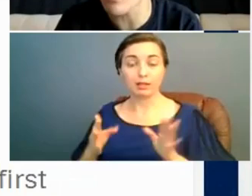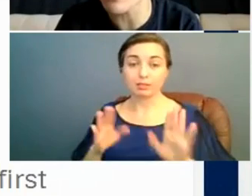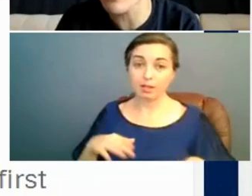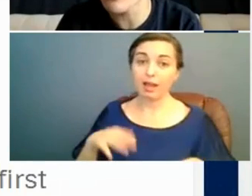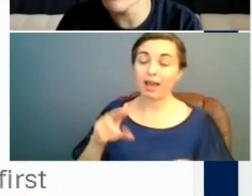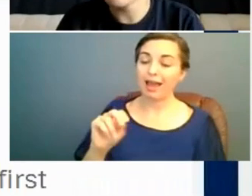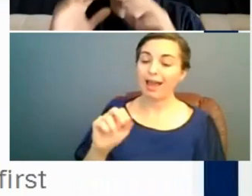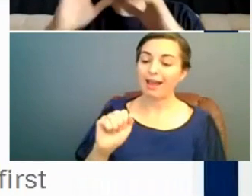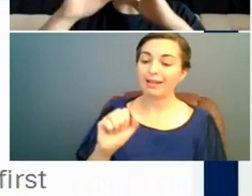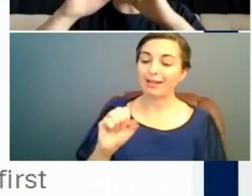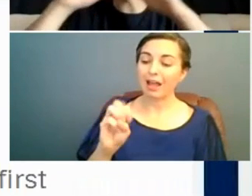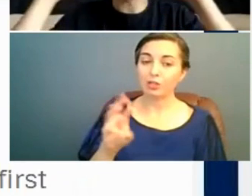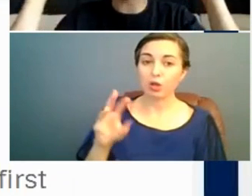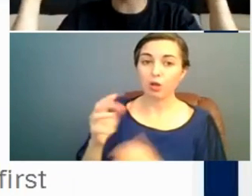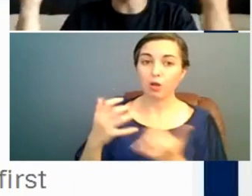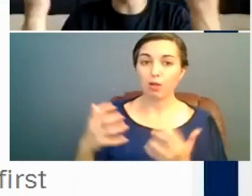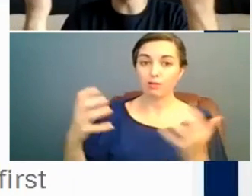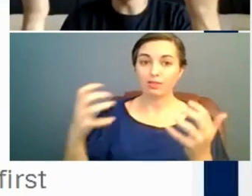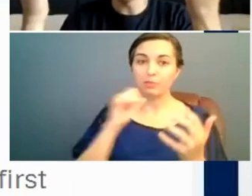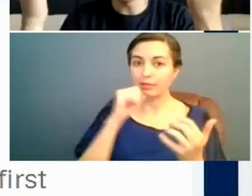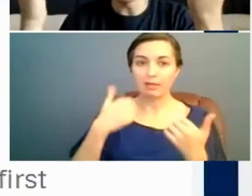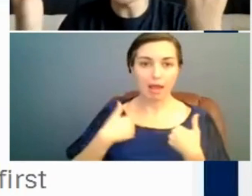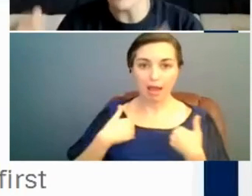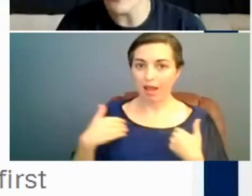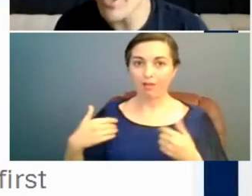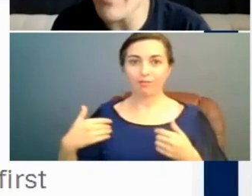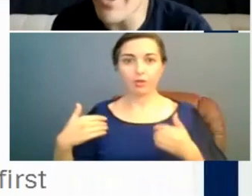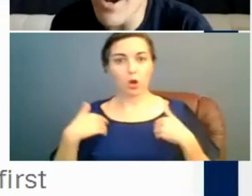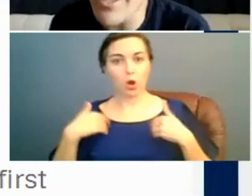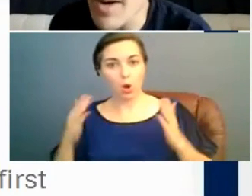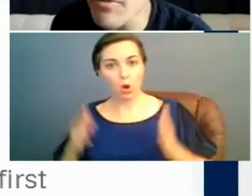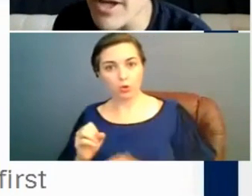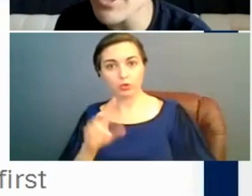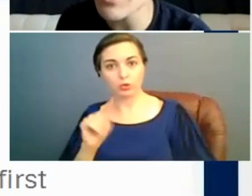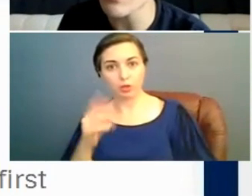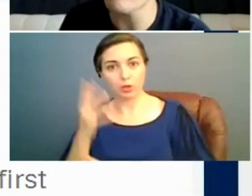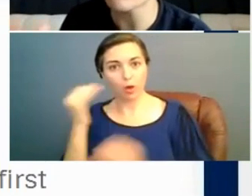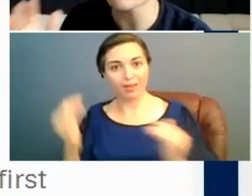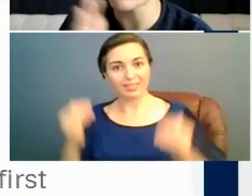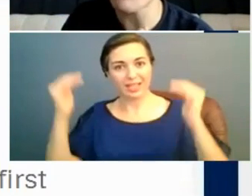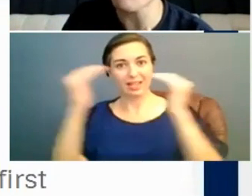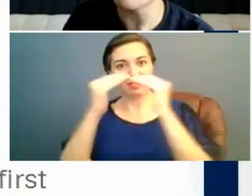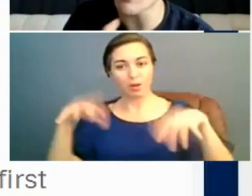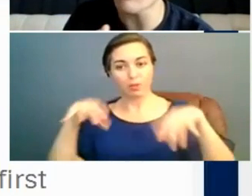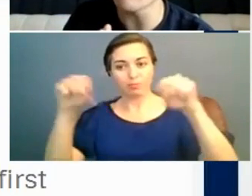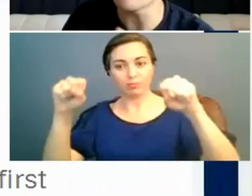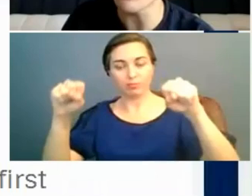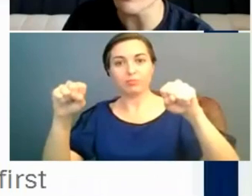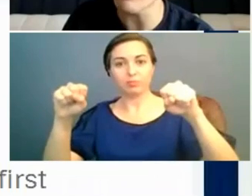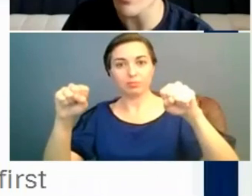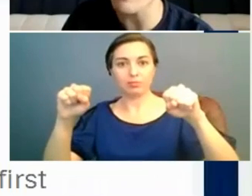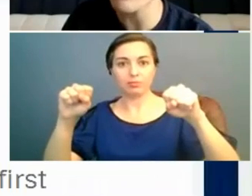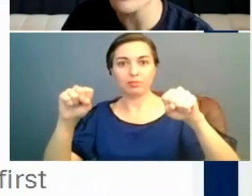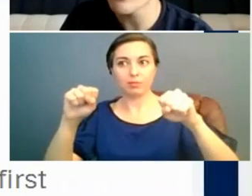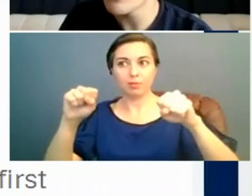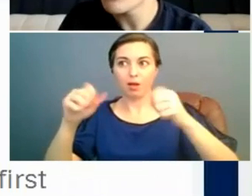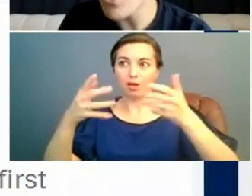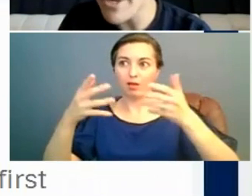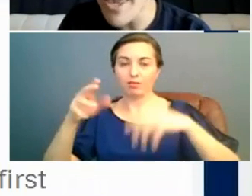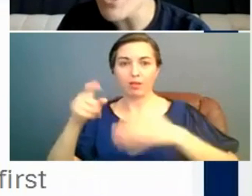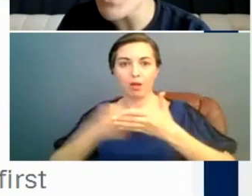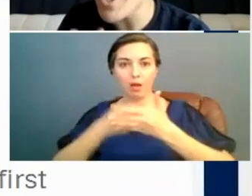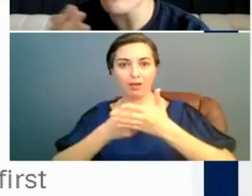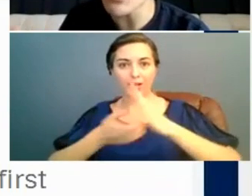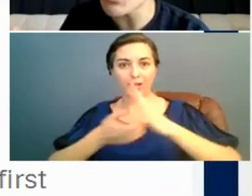Coliseum because the executive level was occupied by hockey operations, and obviously they were in a bubble during the playoffs.